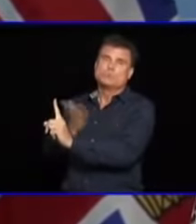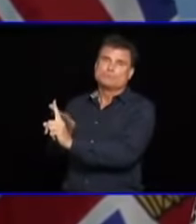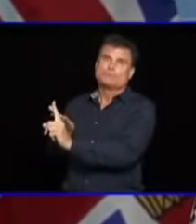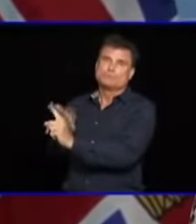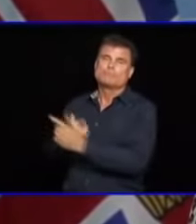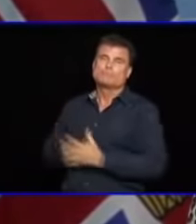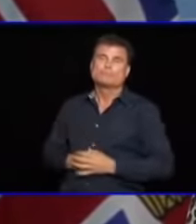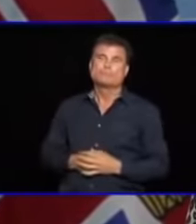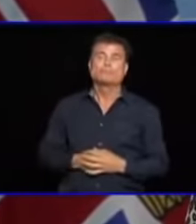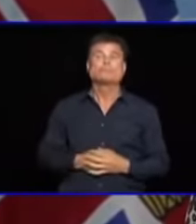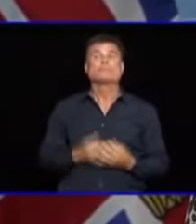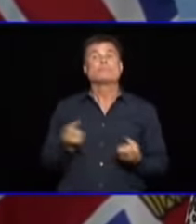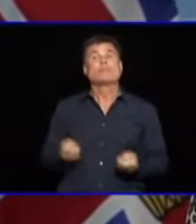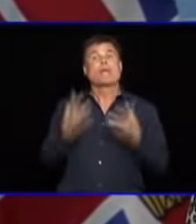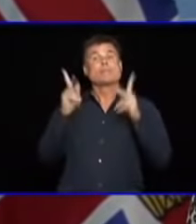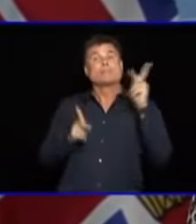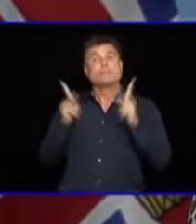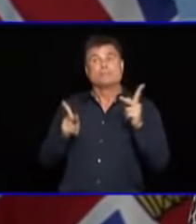health follow-up and